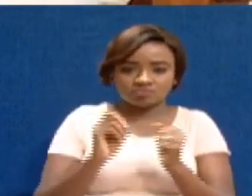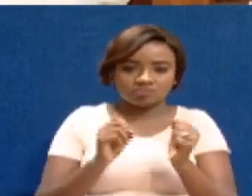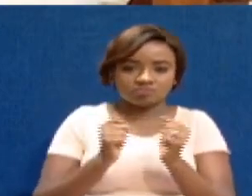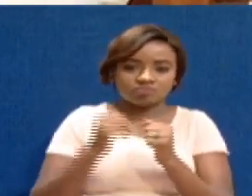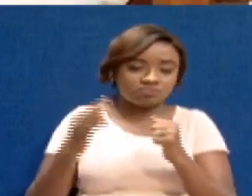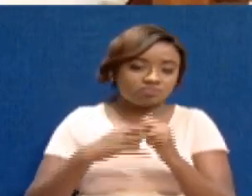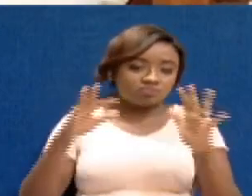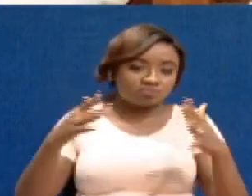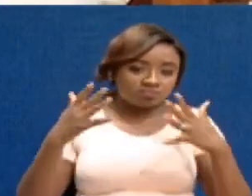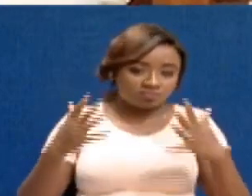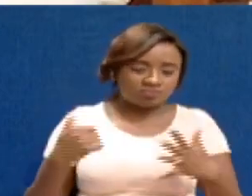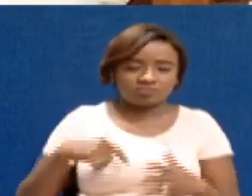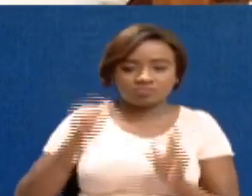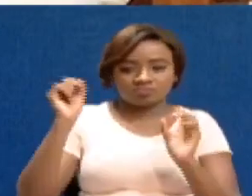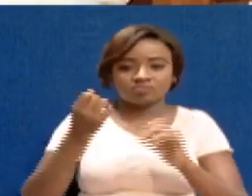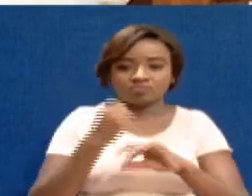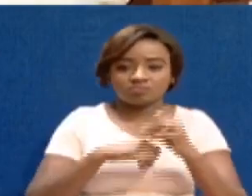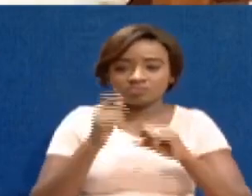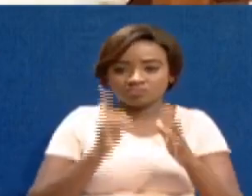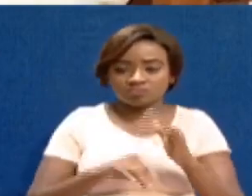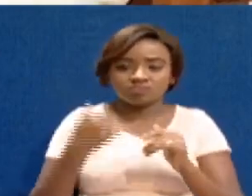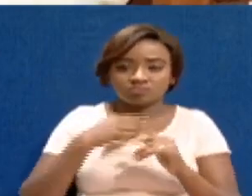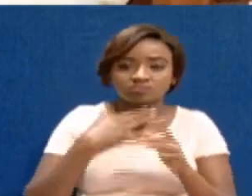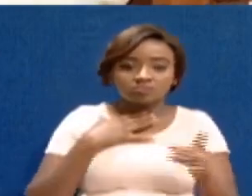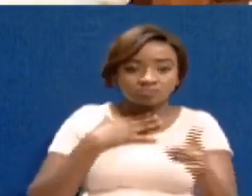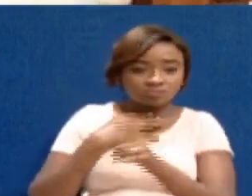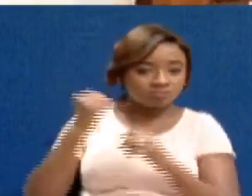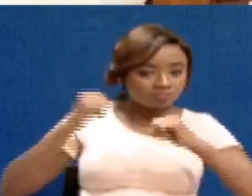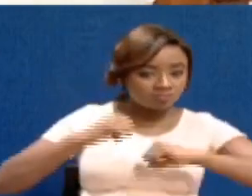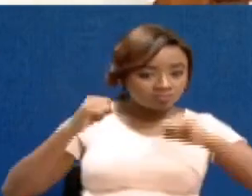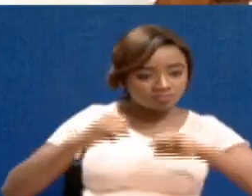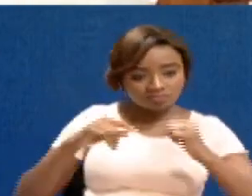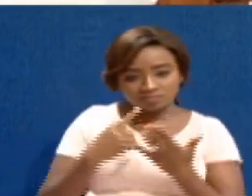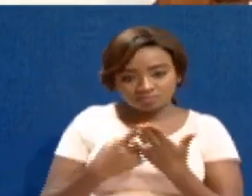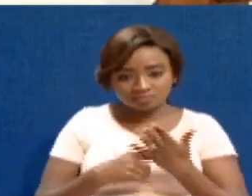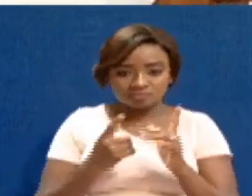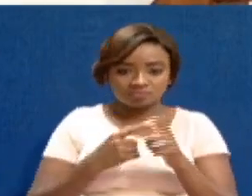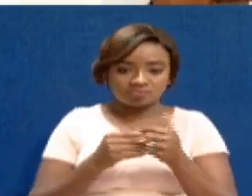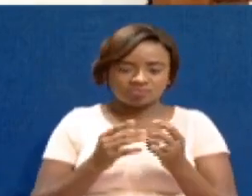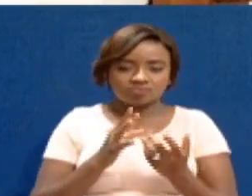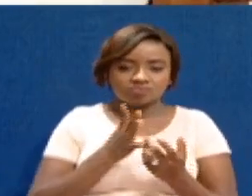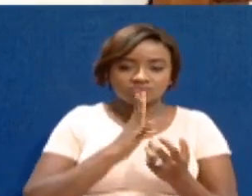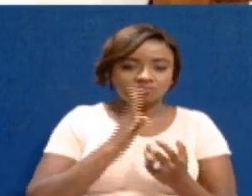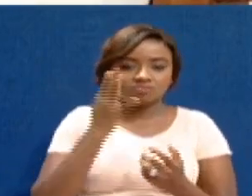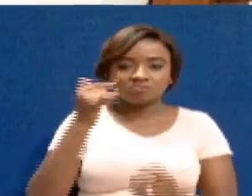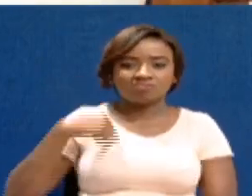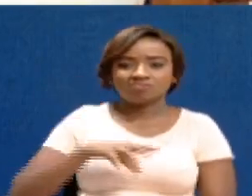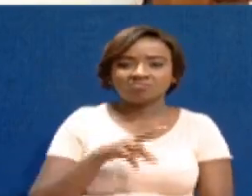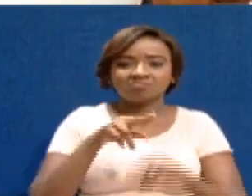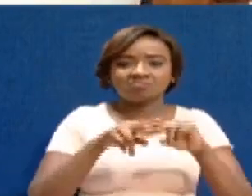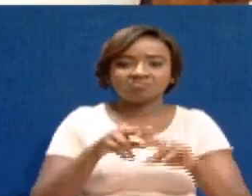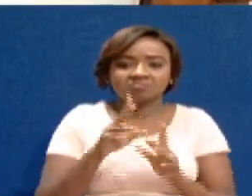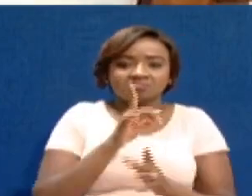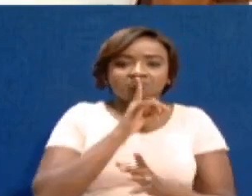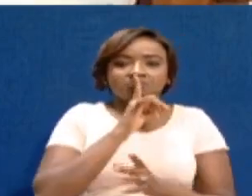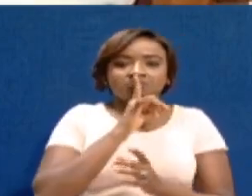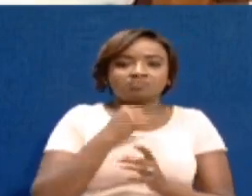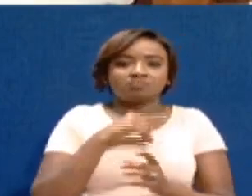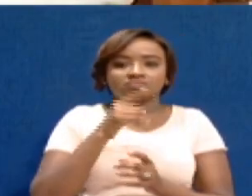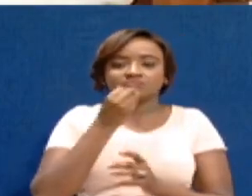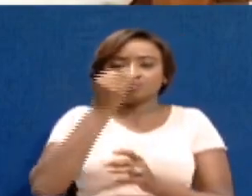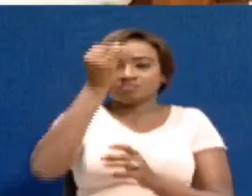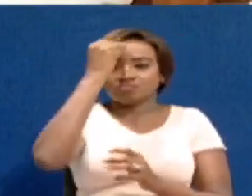we speak in this country. But having said that, in times of, and this is really, really important for me to say, as a